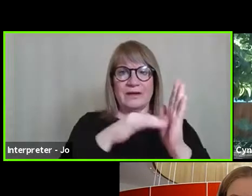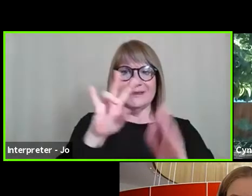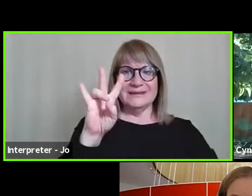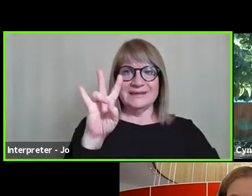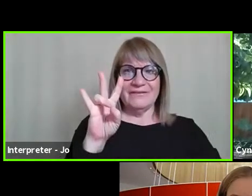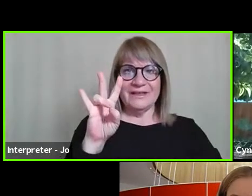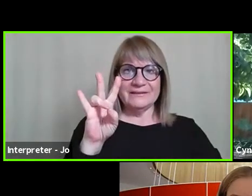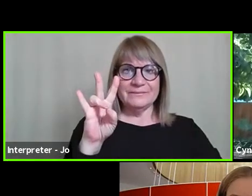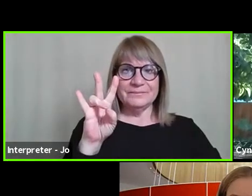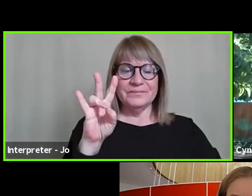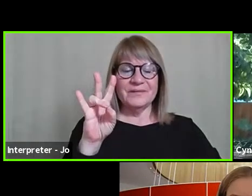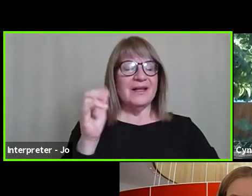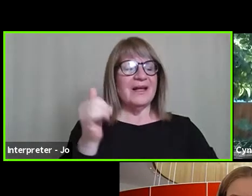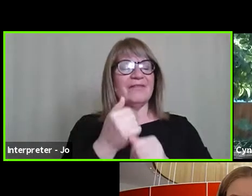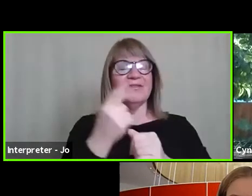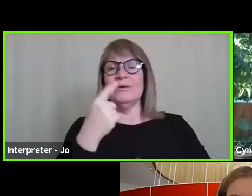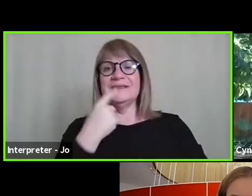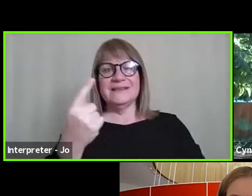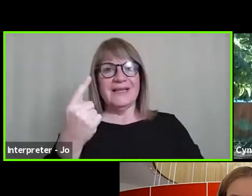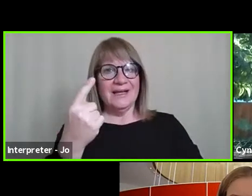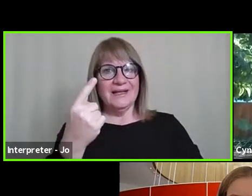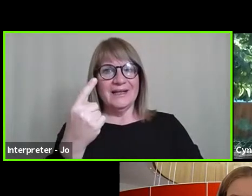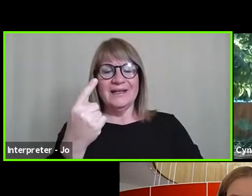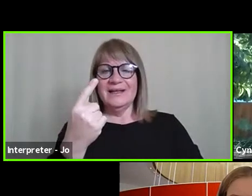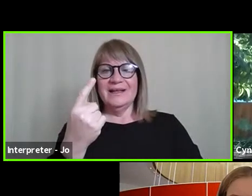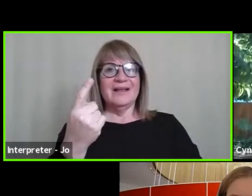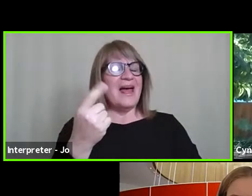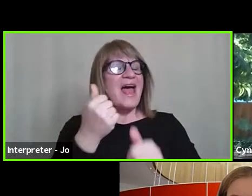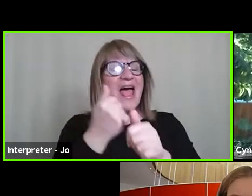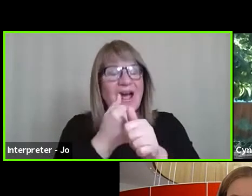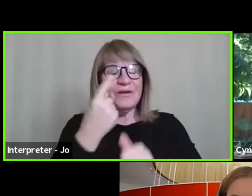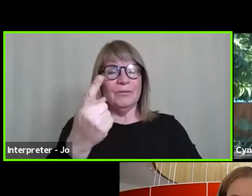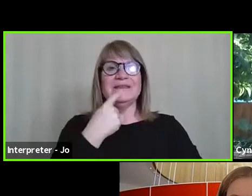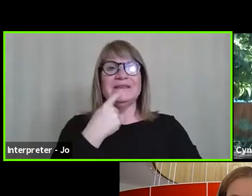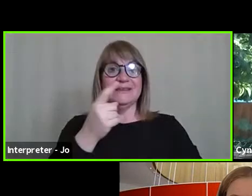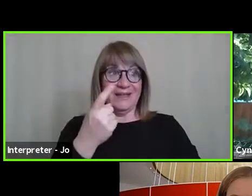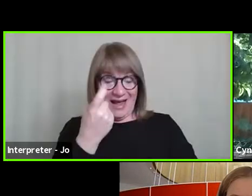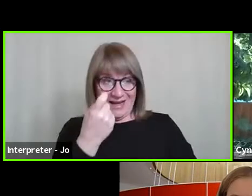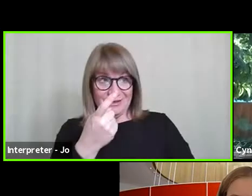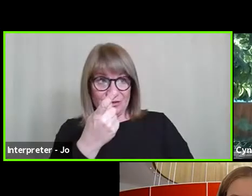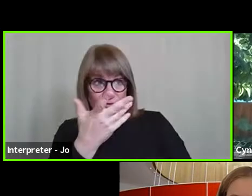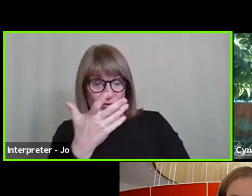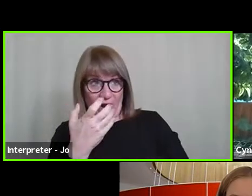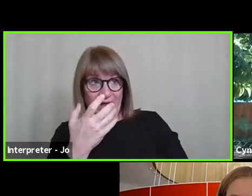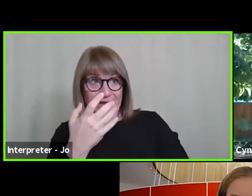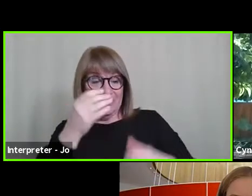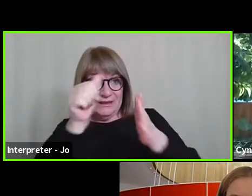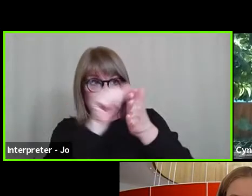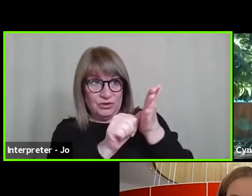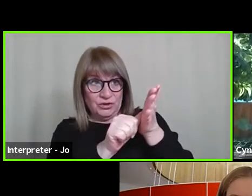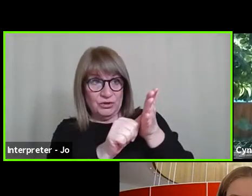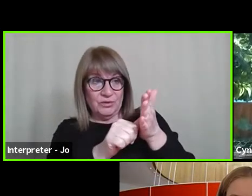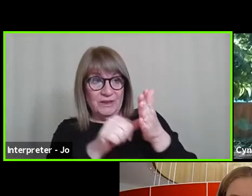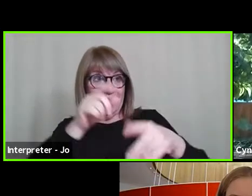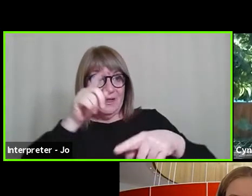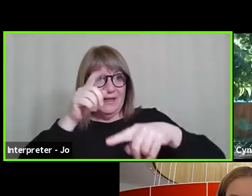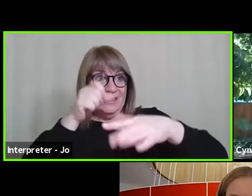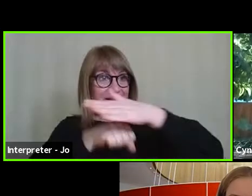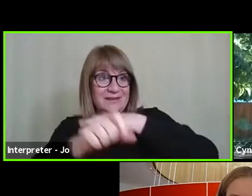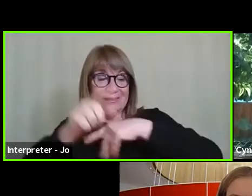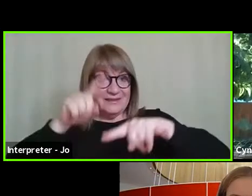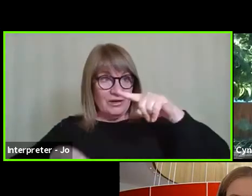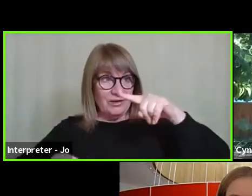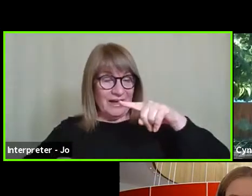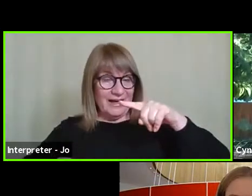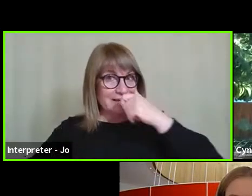every single one of them said they had been asked if they wanted to be sterilized some were asked if they wanted to be sterilized while on the operating table having a cesarean